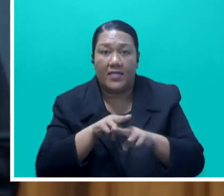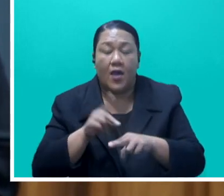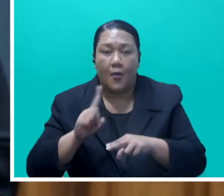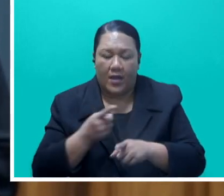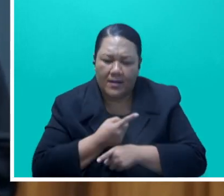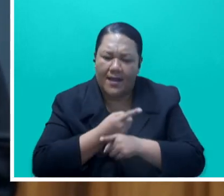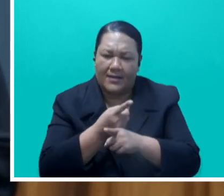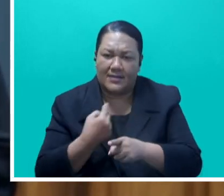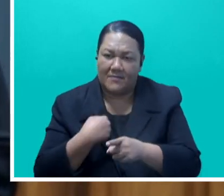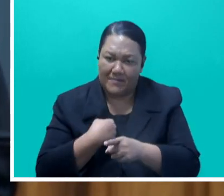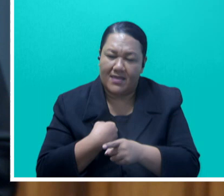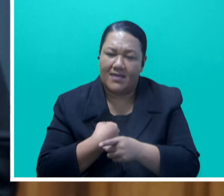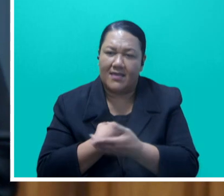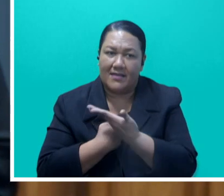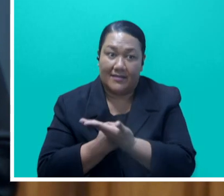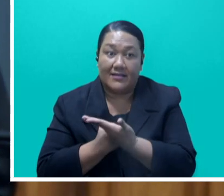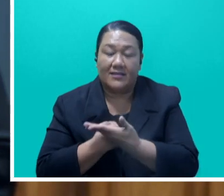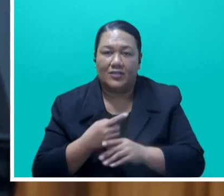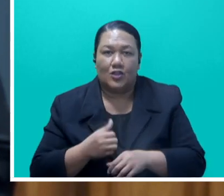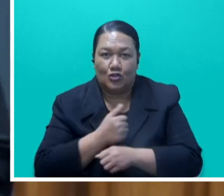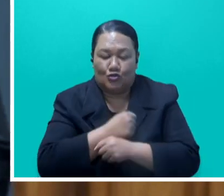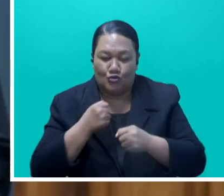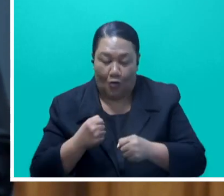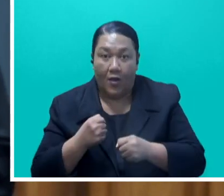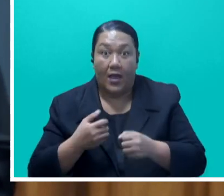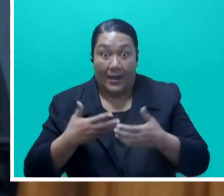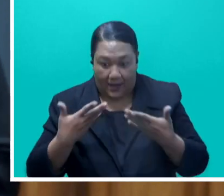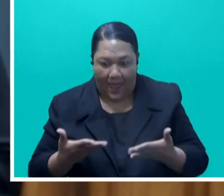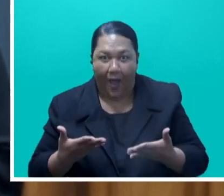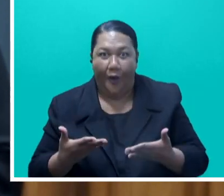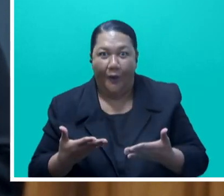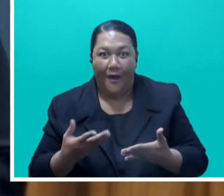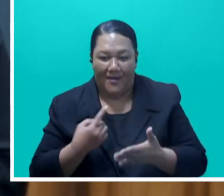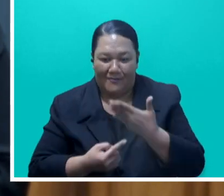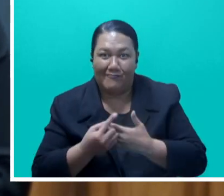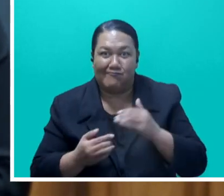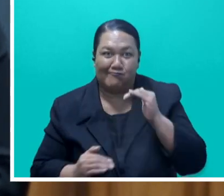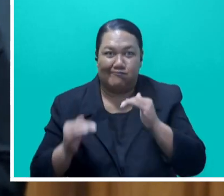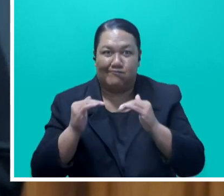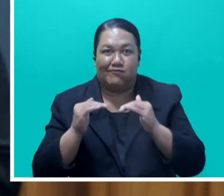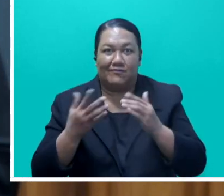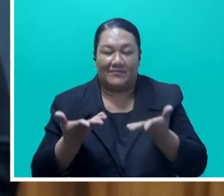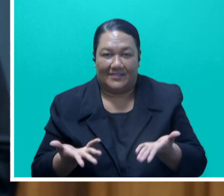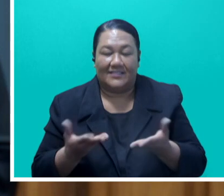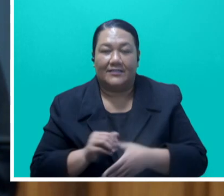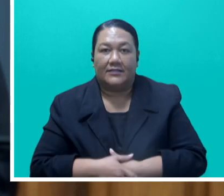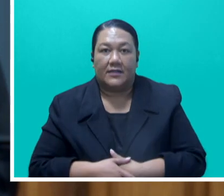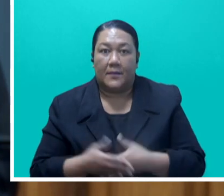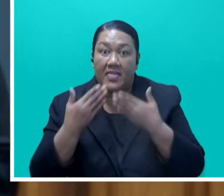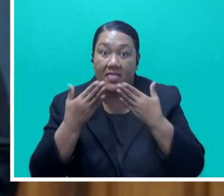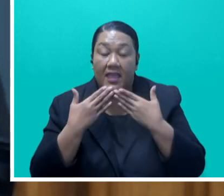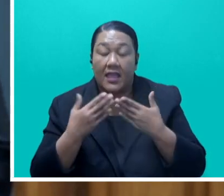for granting me the strength and wisdom to be where I am today. Mr. Speaker, sir, I would like to thank